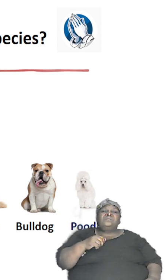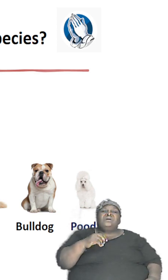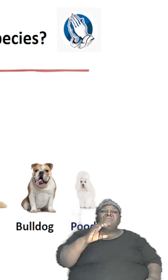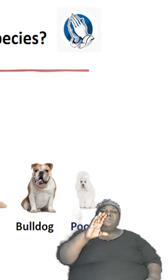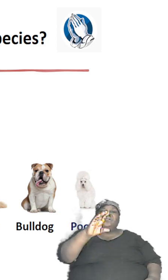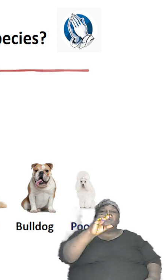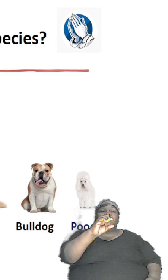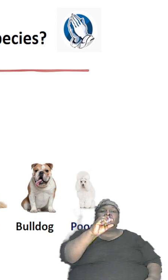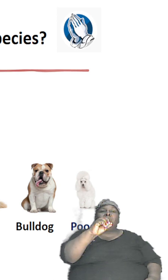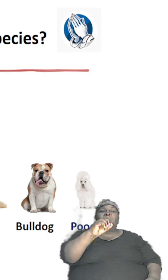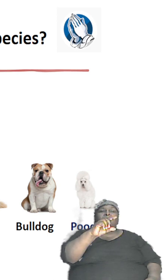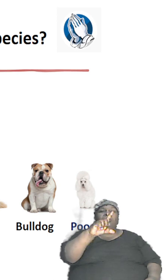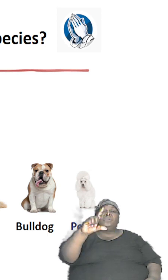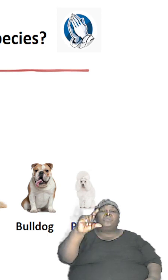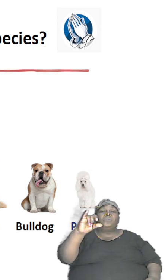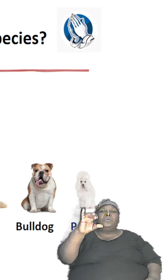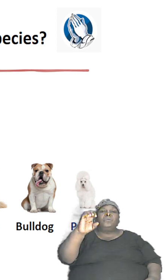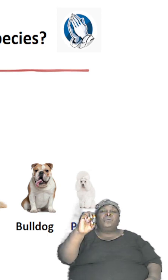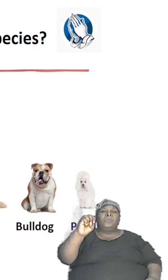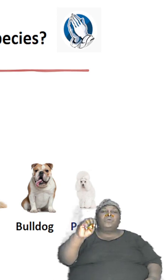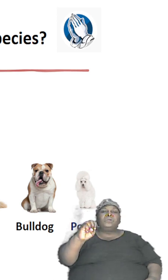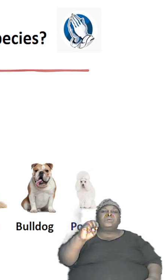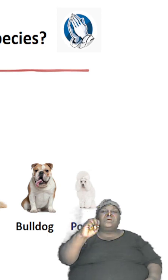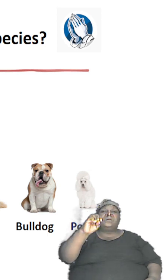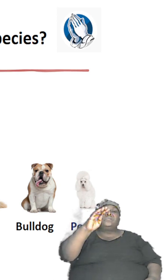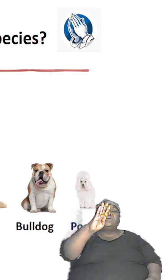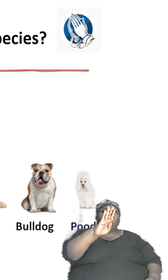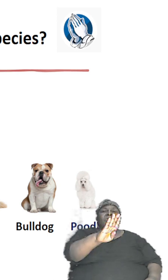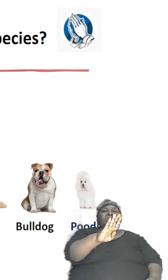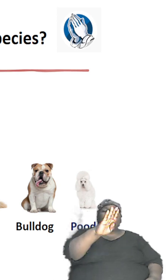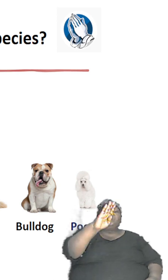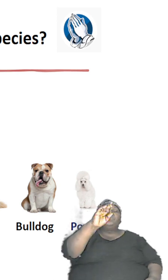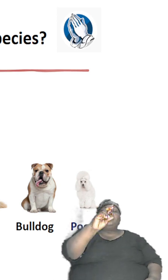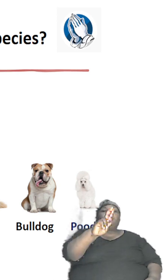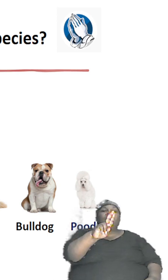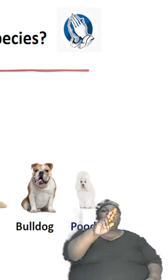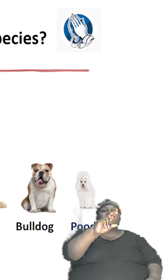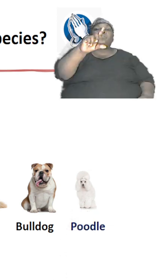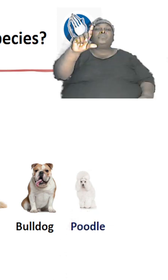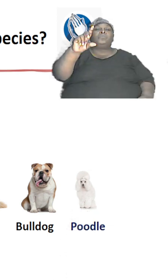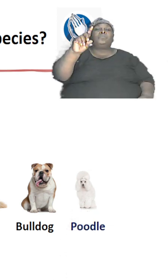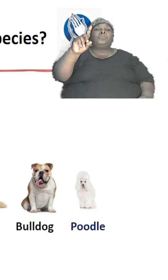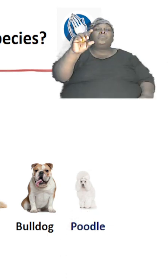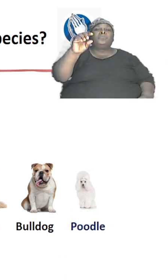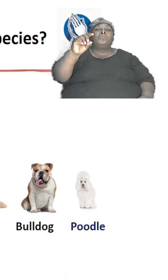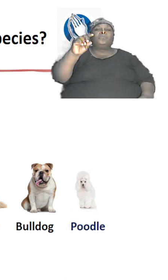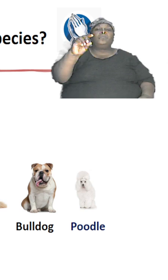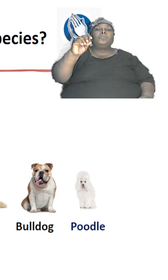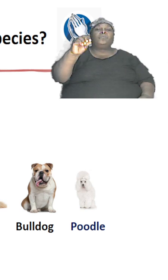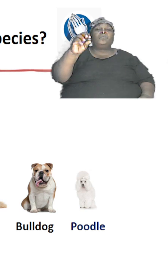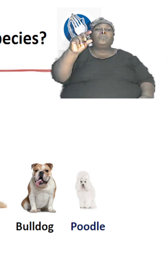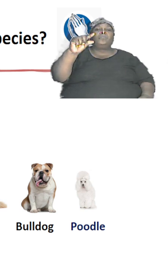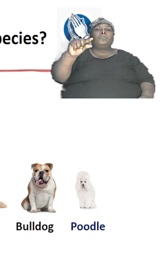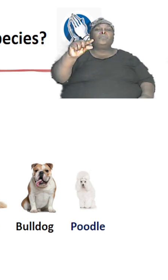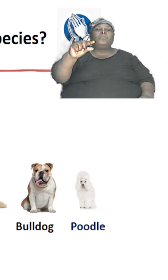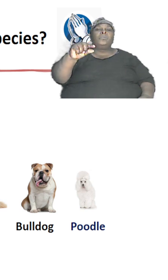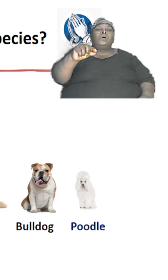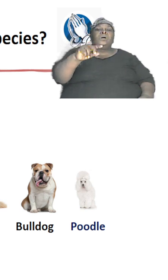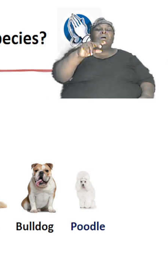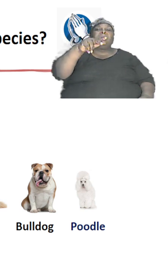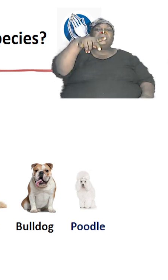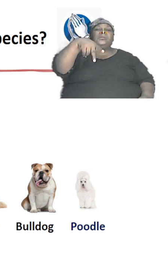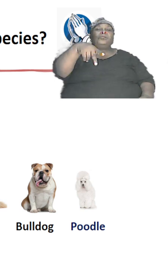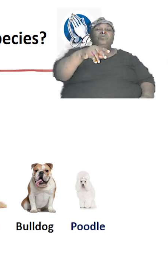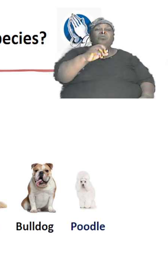meet you have genes being lost genes being lost and as you lose some genes those